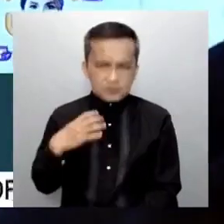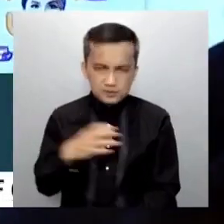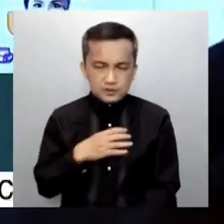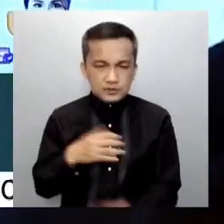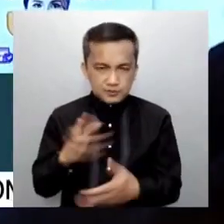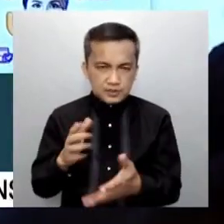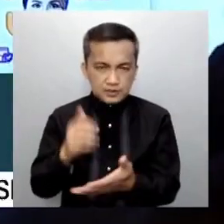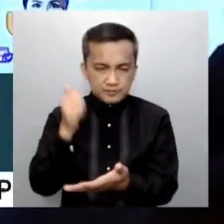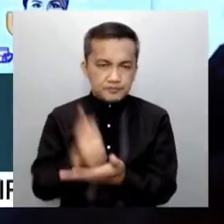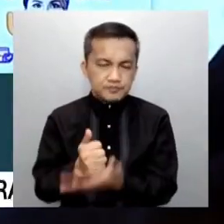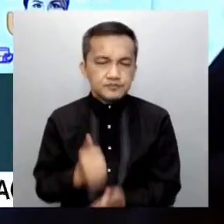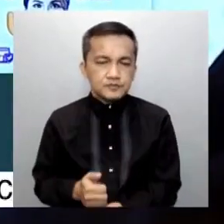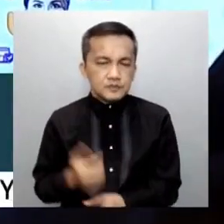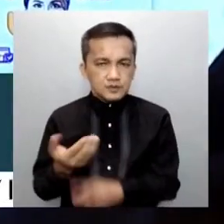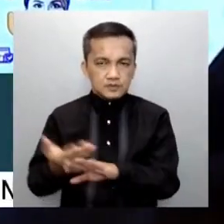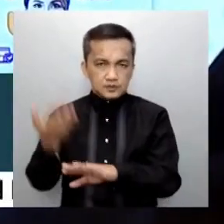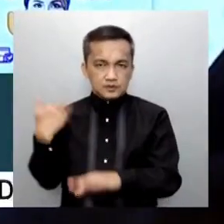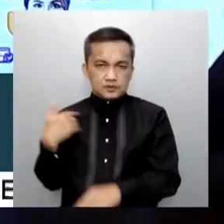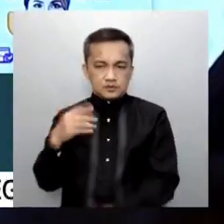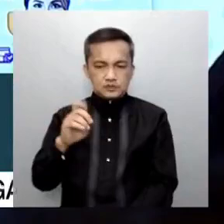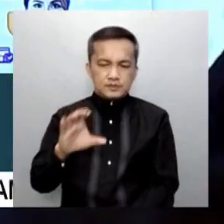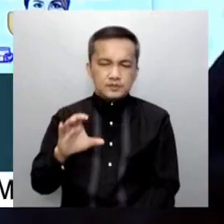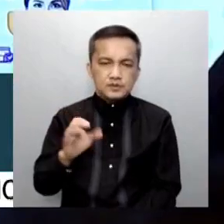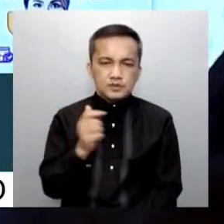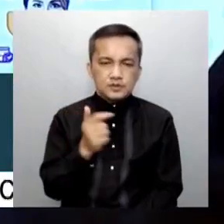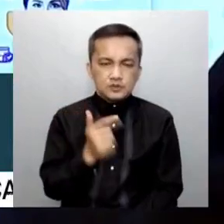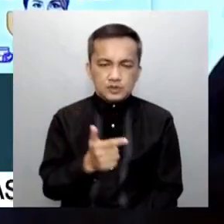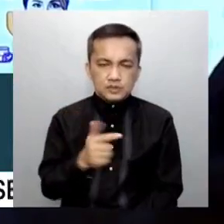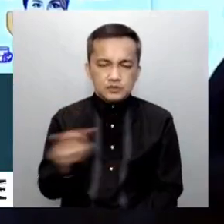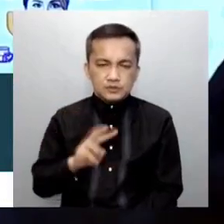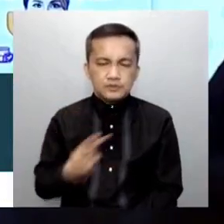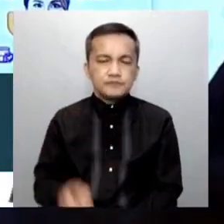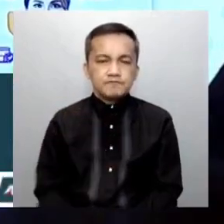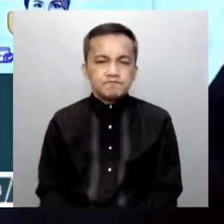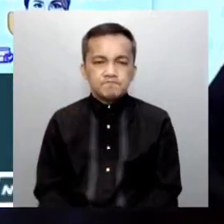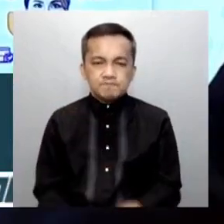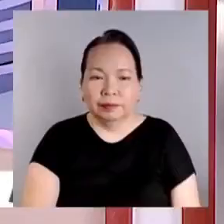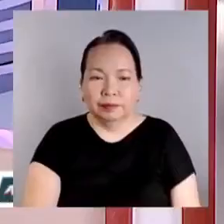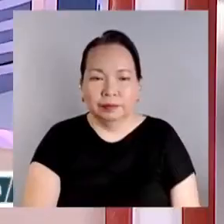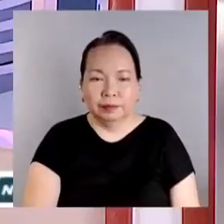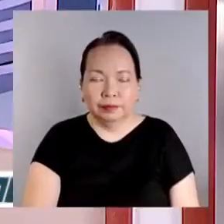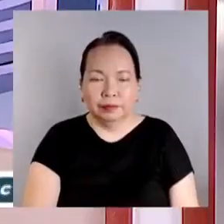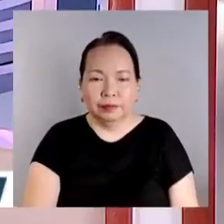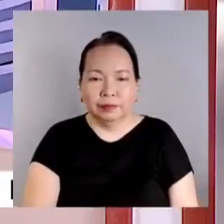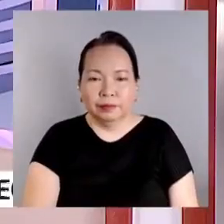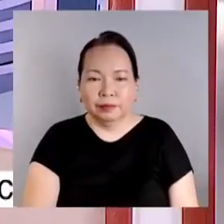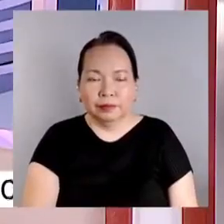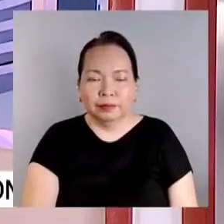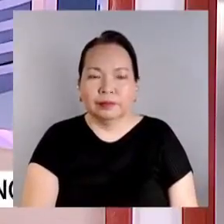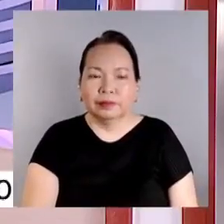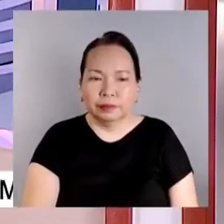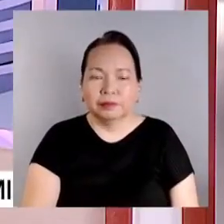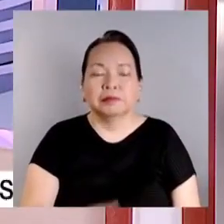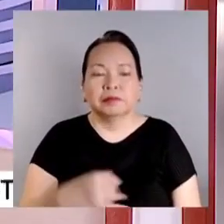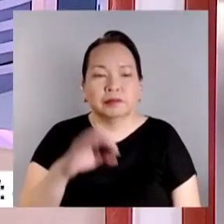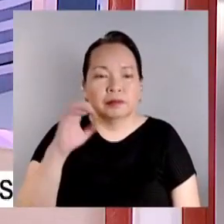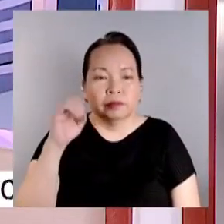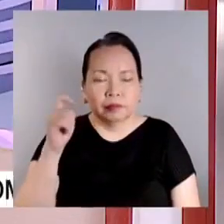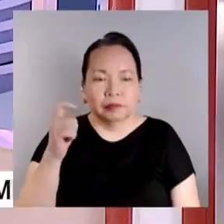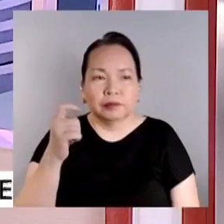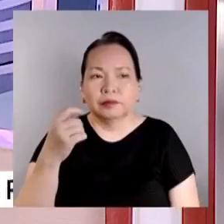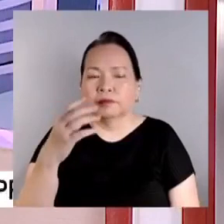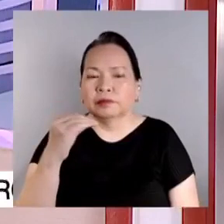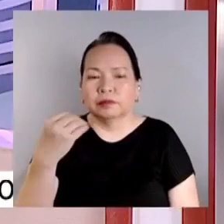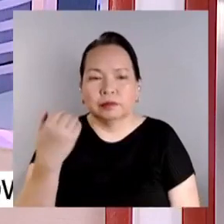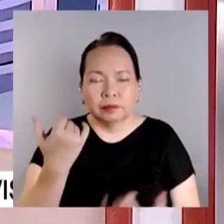version back in December 2022. Denise? Thanks, Pia. Former and current officials of the Light